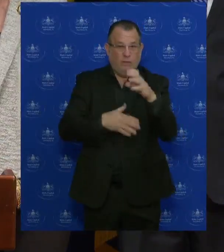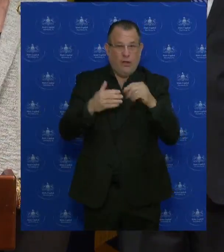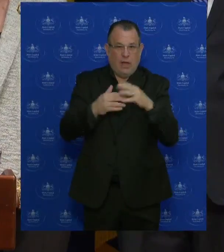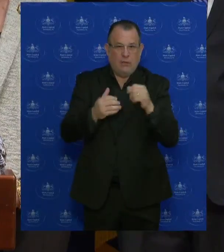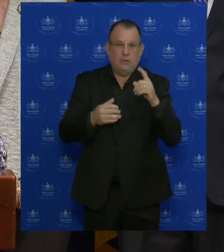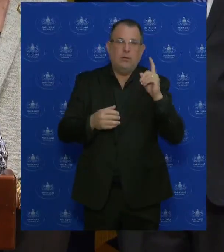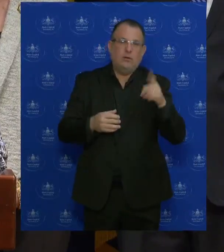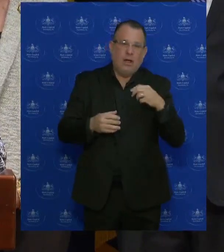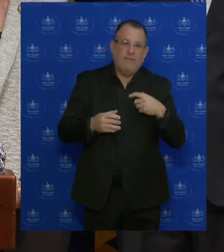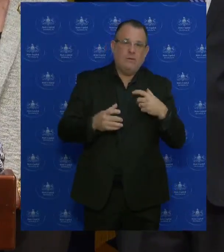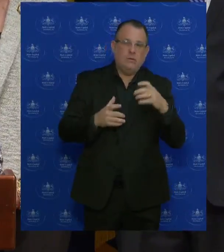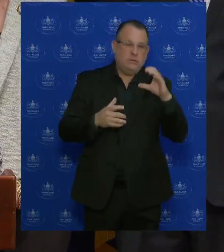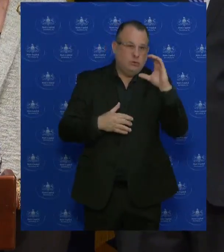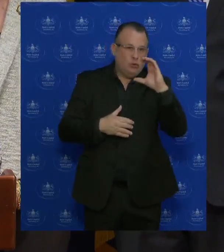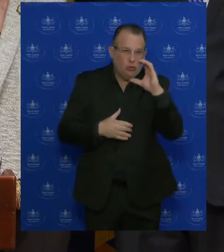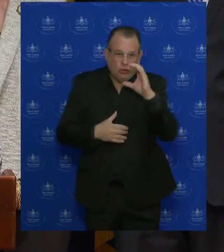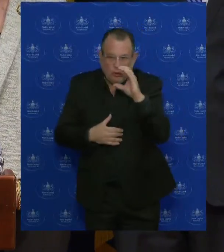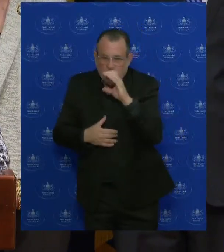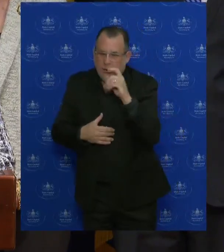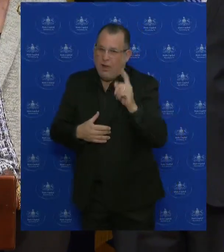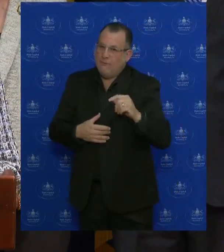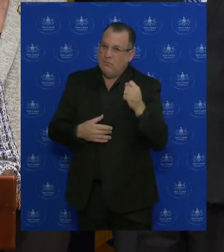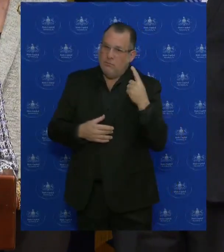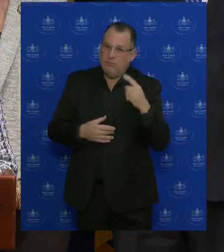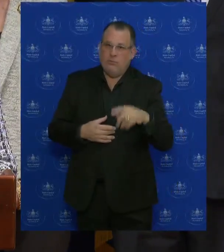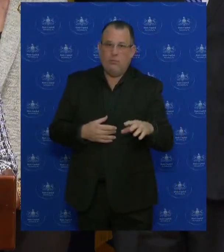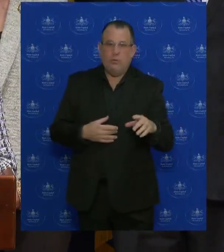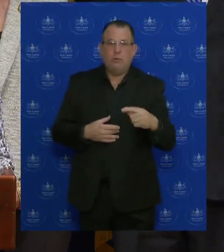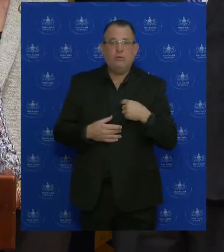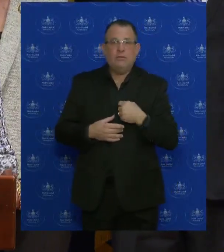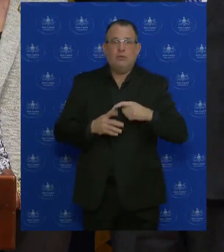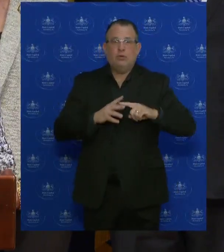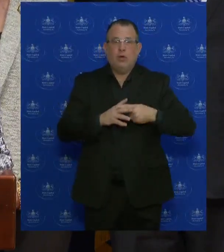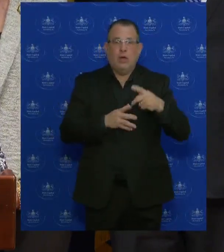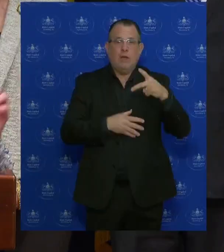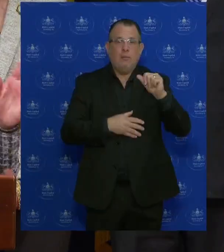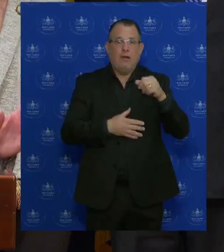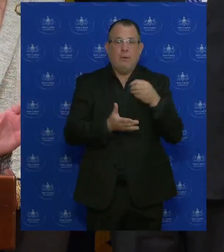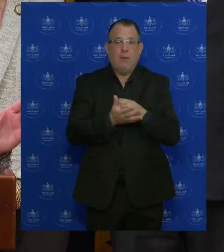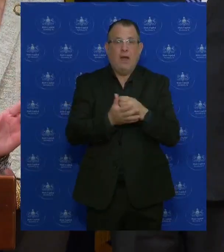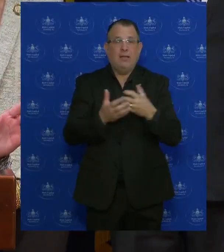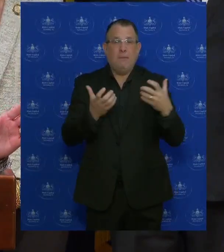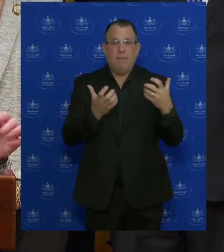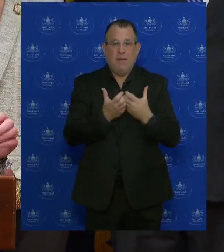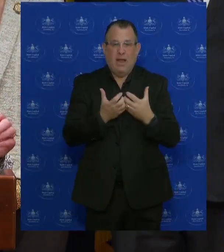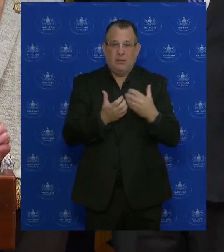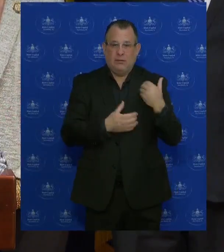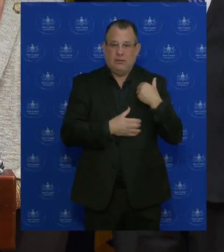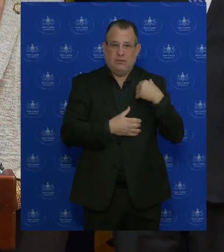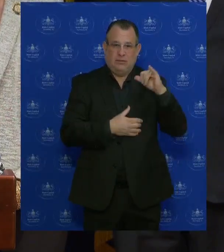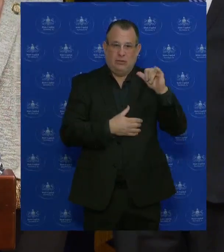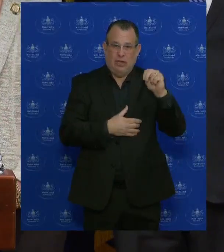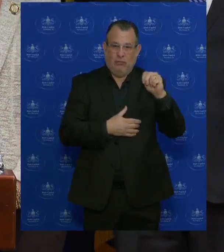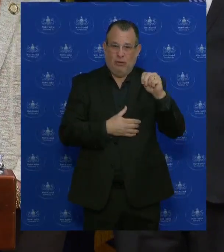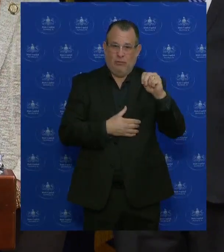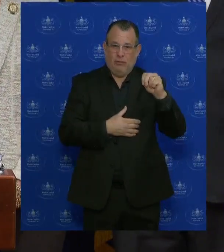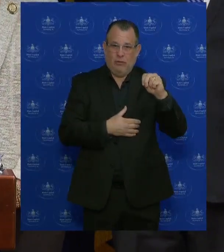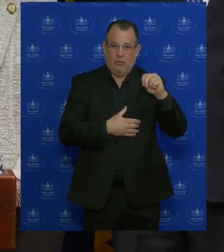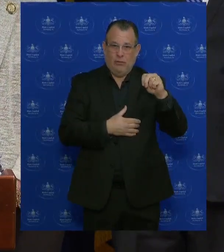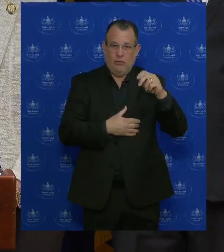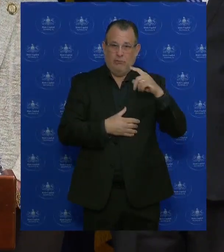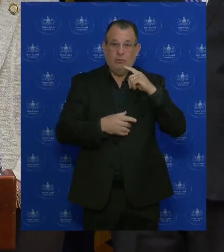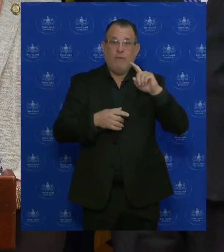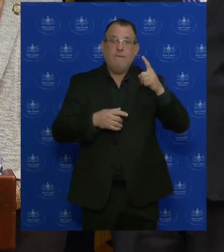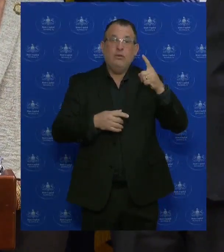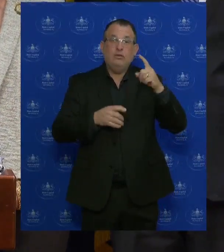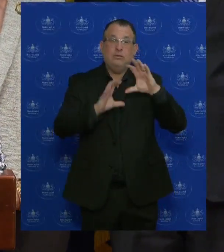Treasury was able to kick off Pennsylvania Money Match in January with our first batch of notification letters. And I want to thank former